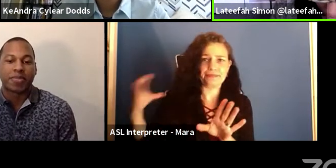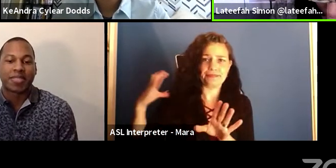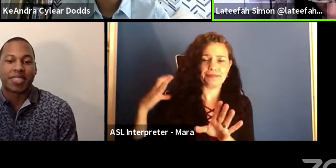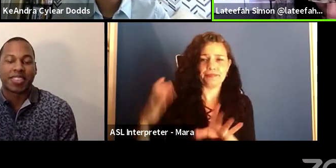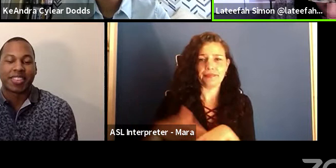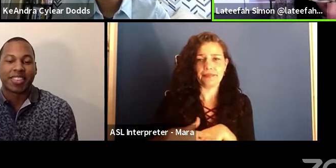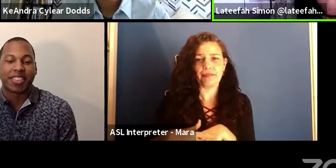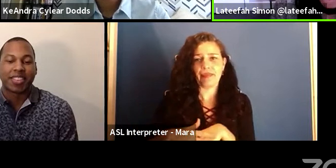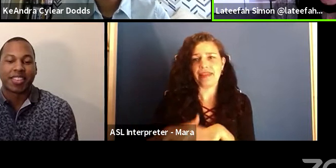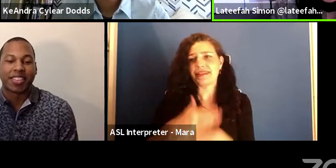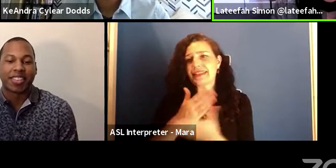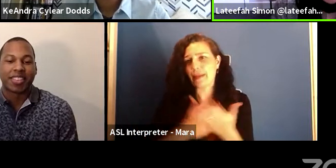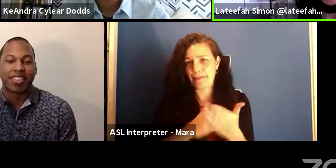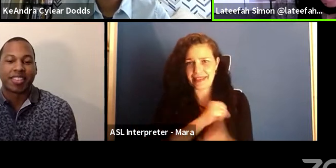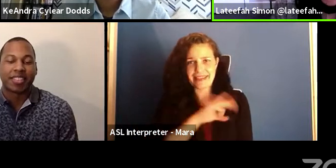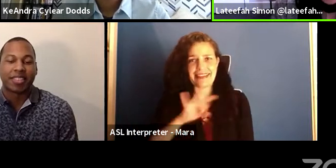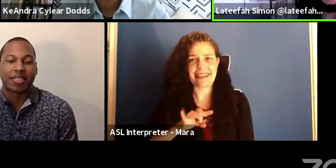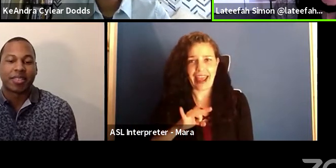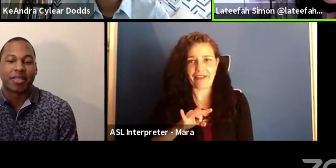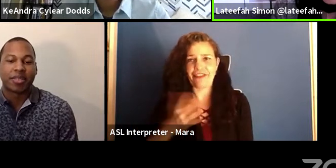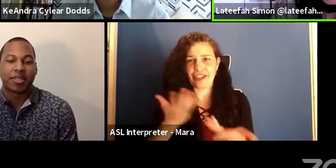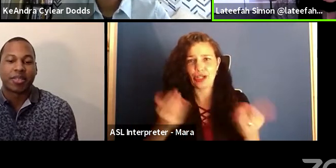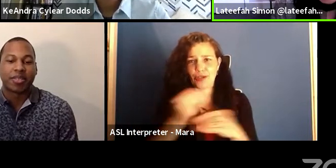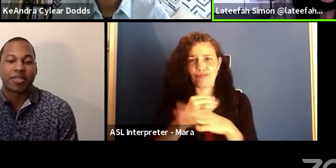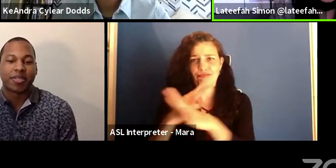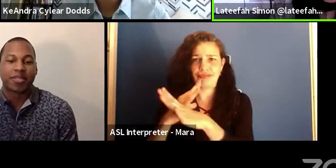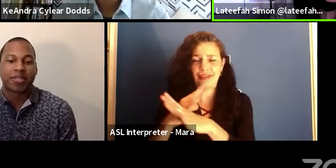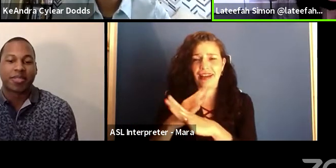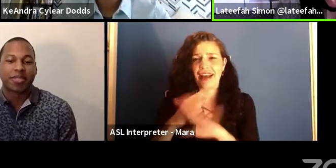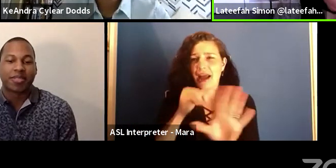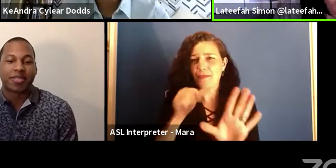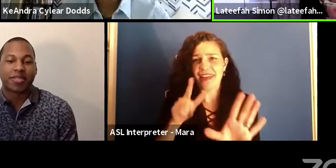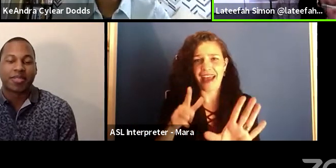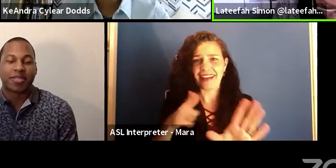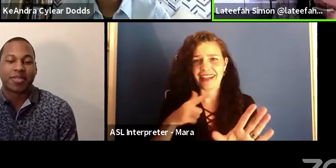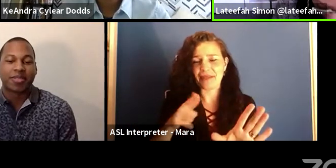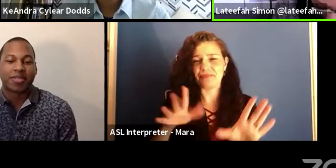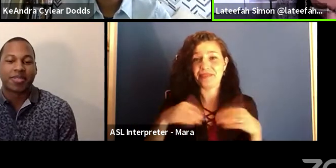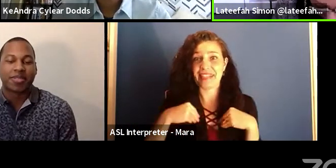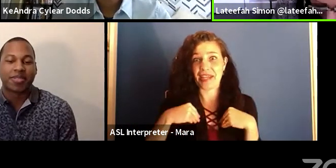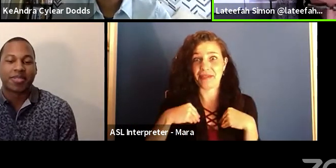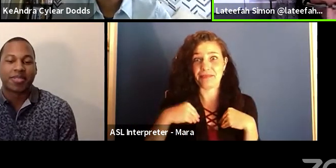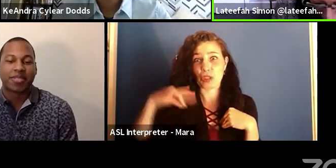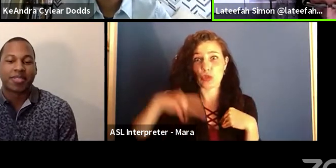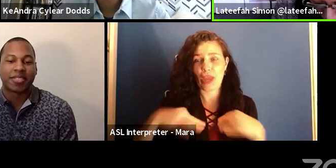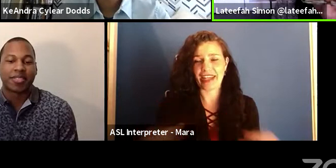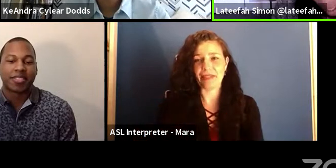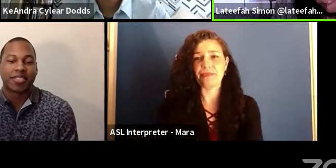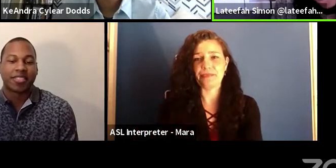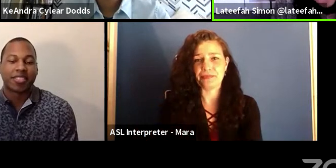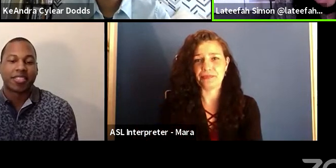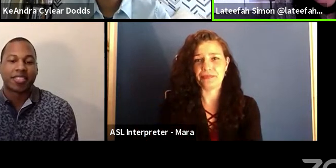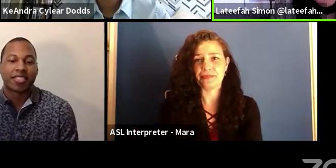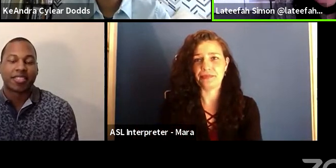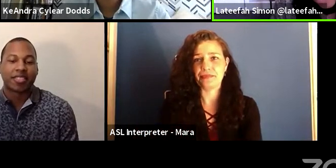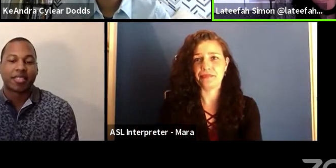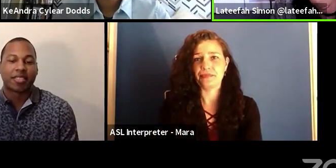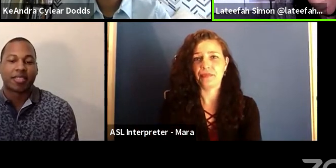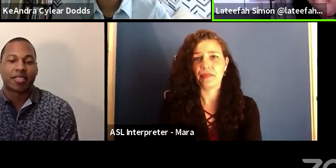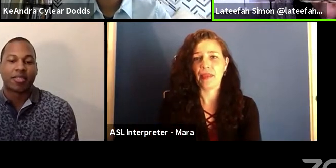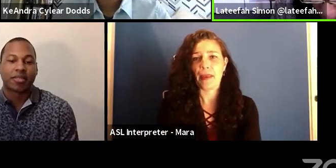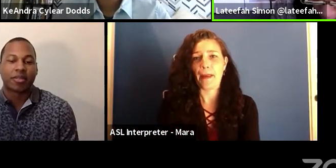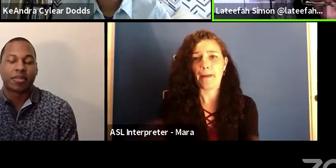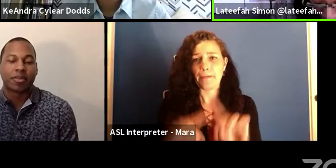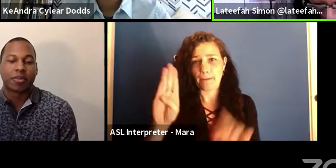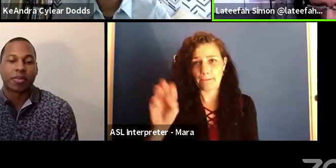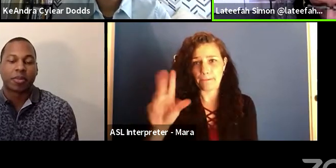going to take credit for anything, because the reality is, I'm going to name a couple things, but the reality is at BART, we have an Office of Civil Rights.